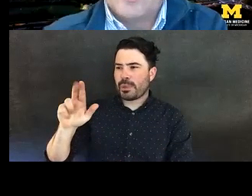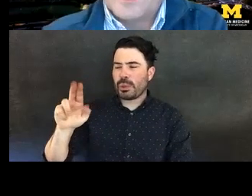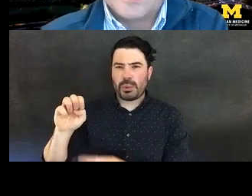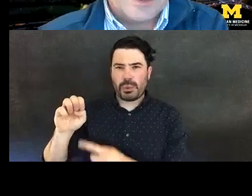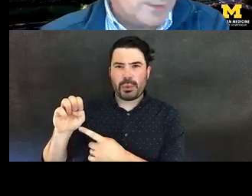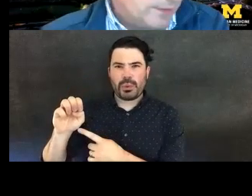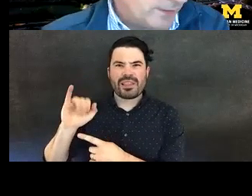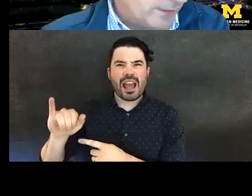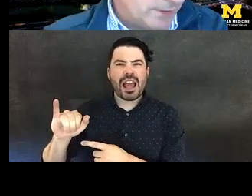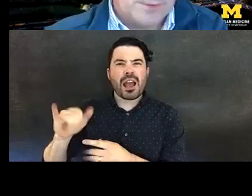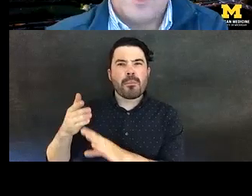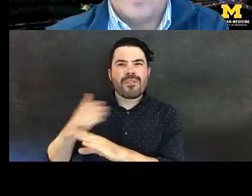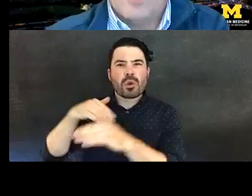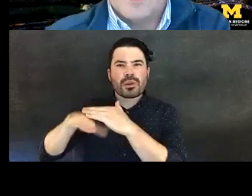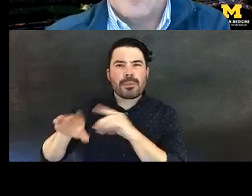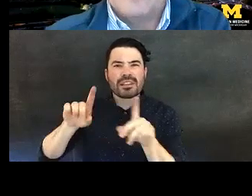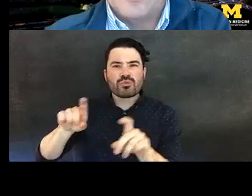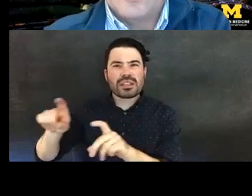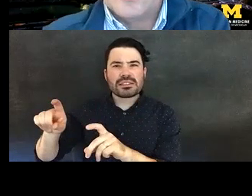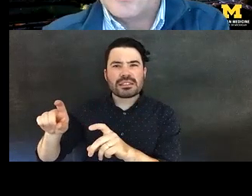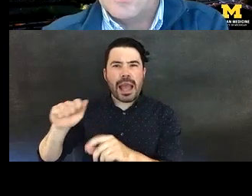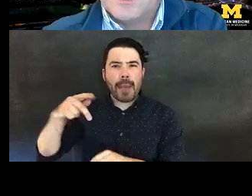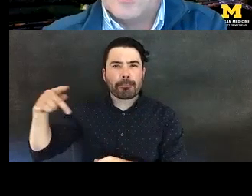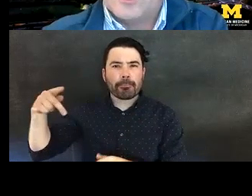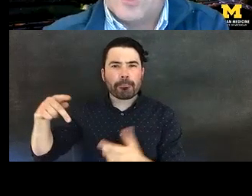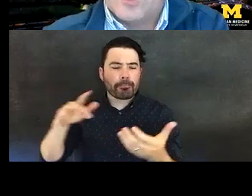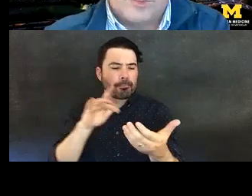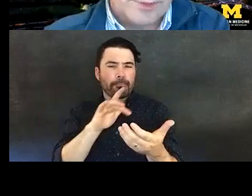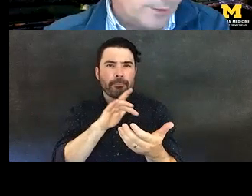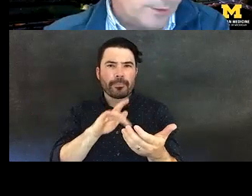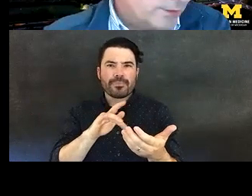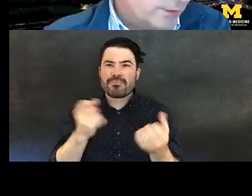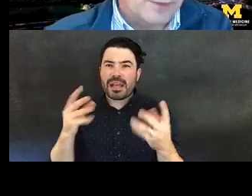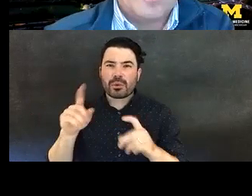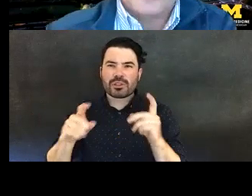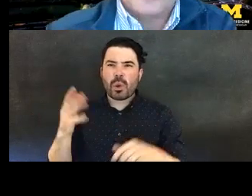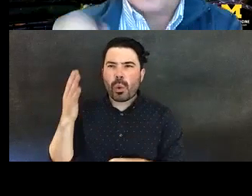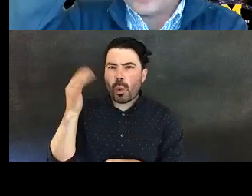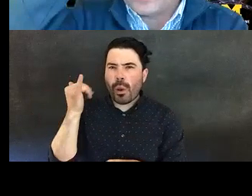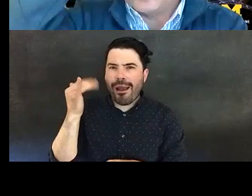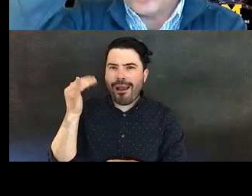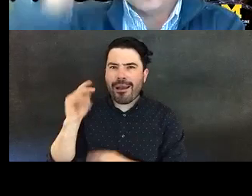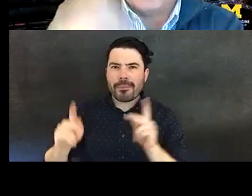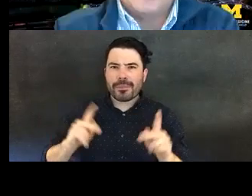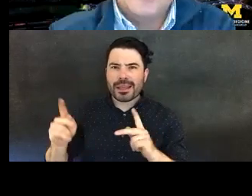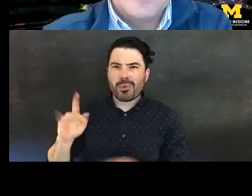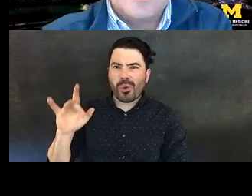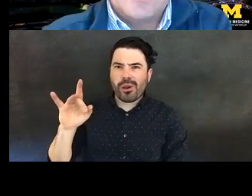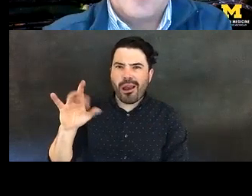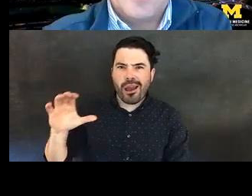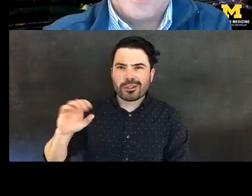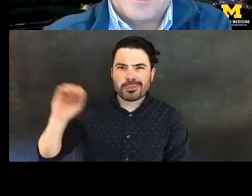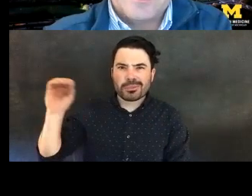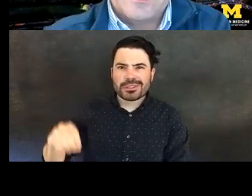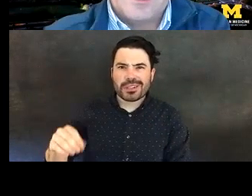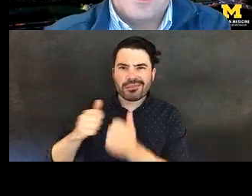same question, namely, why are folks who are working 100% remotely